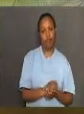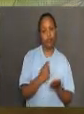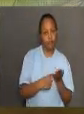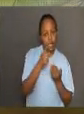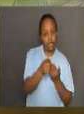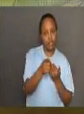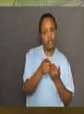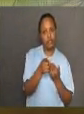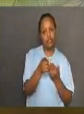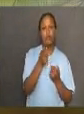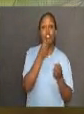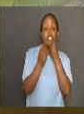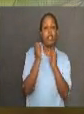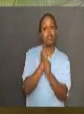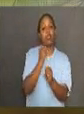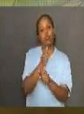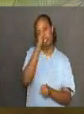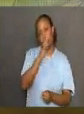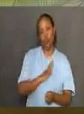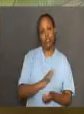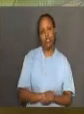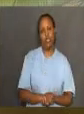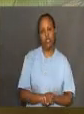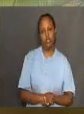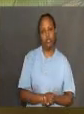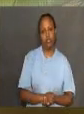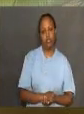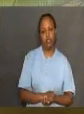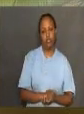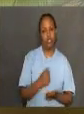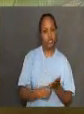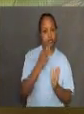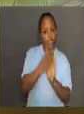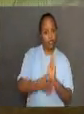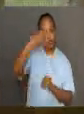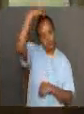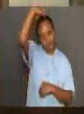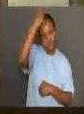who commit crimes. It is enforced by the state.